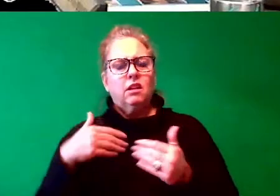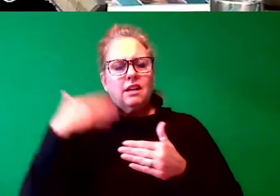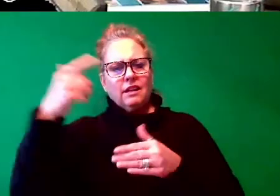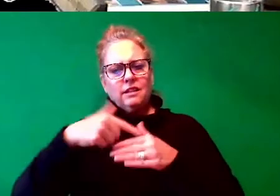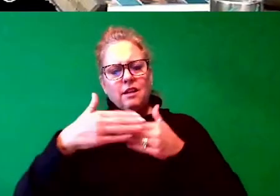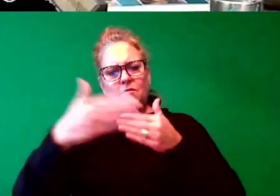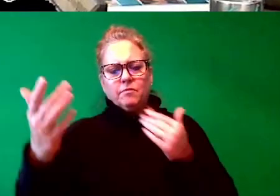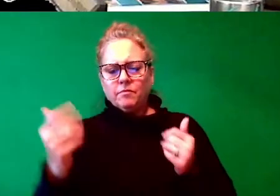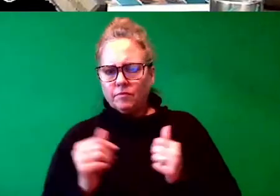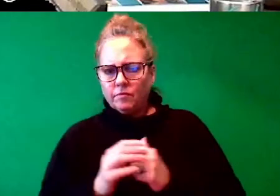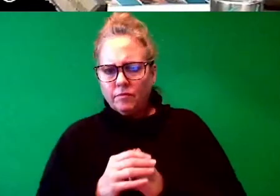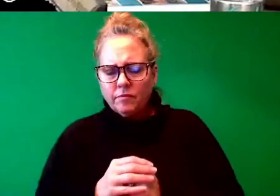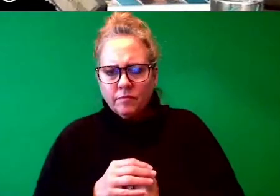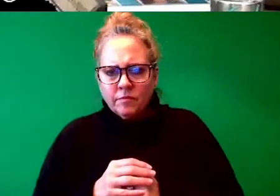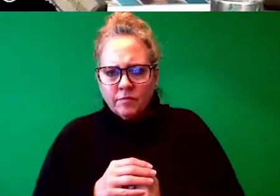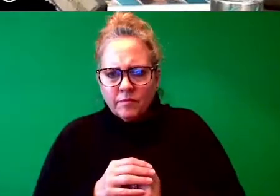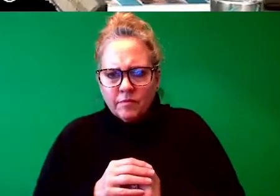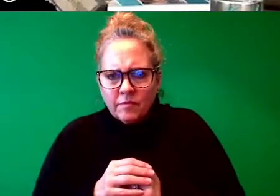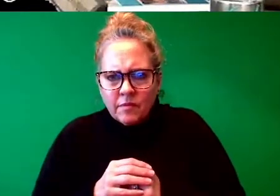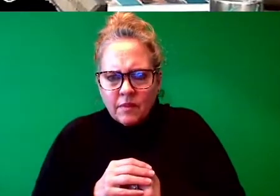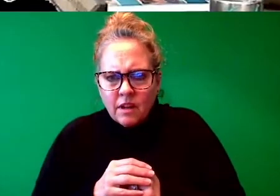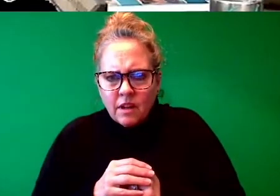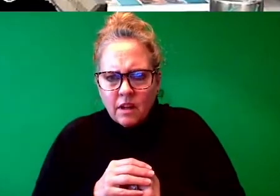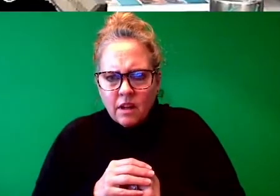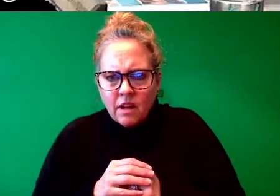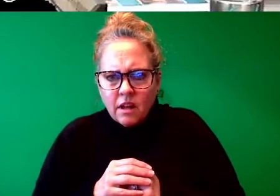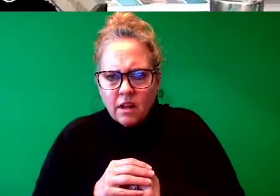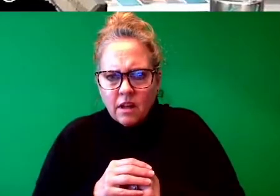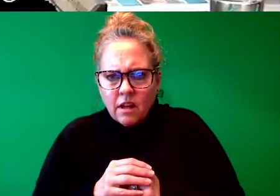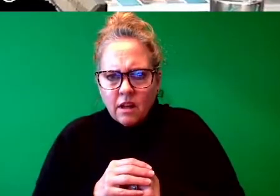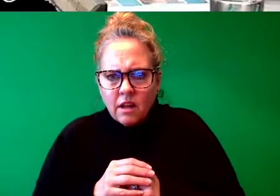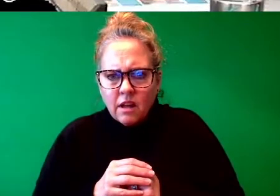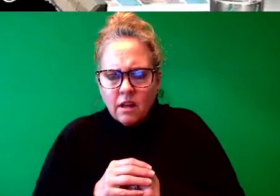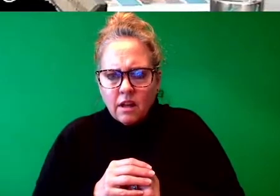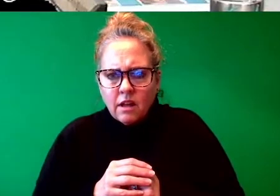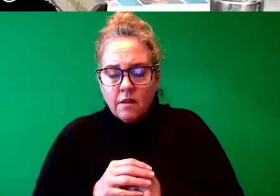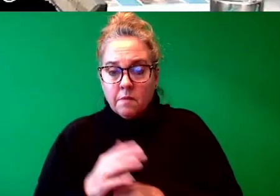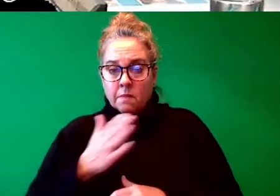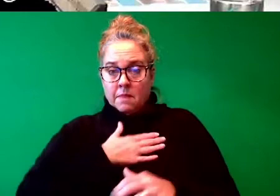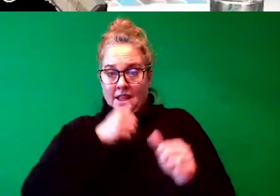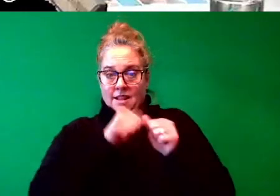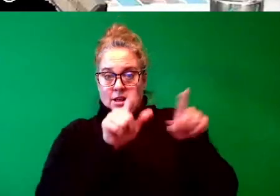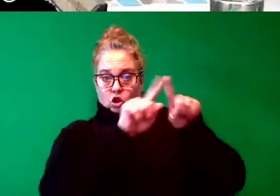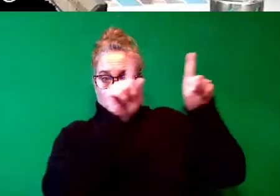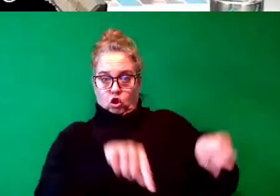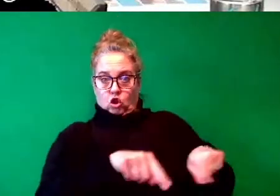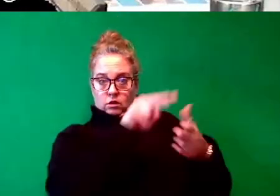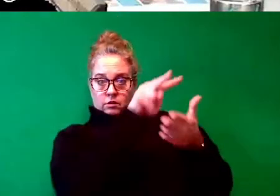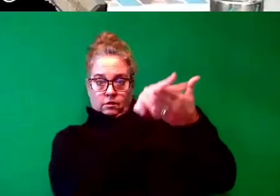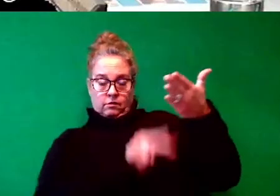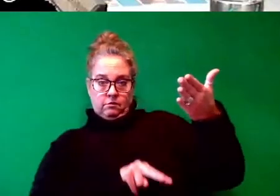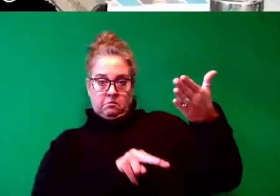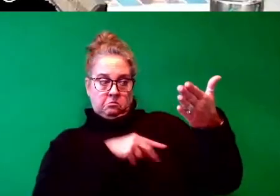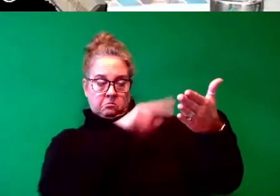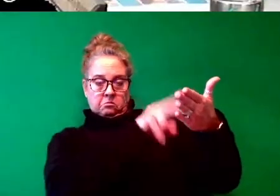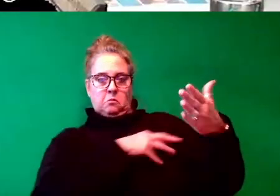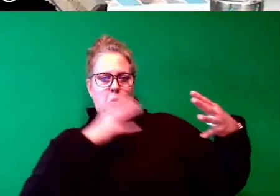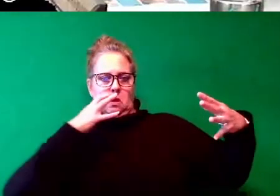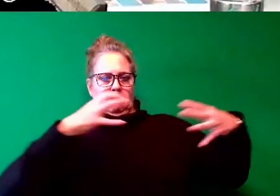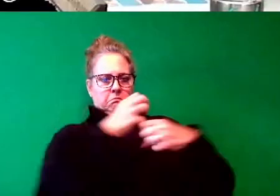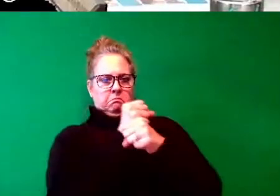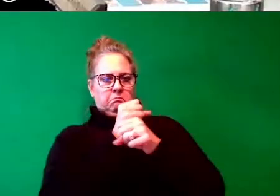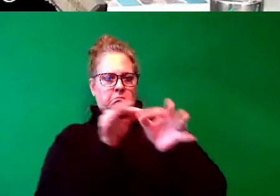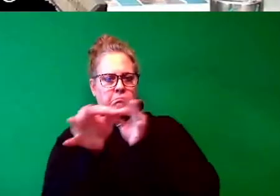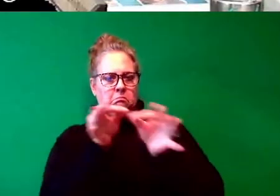I guess I just try and summarize that by saying that for those of us with the scientific